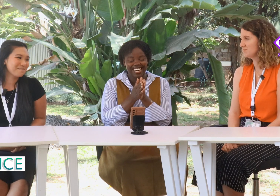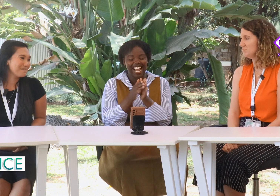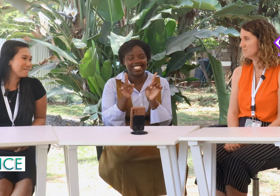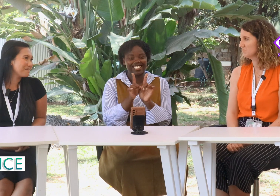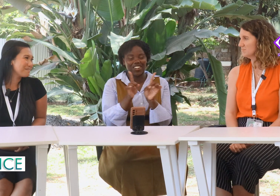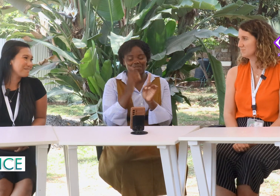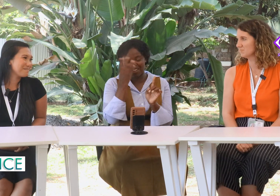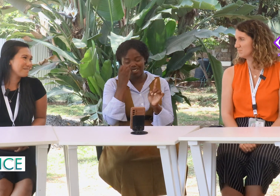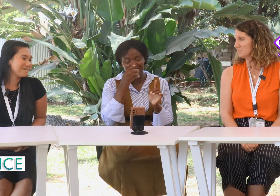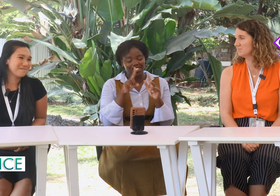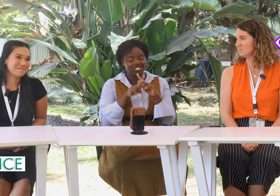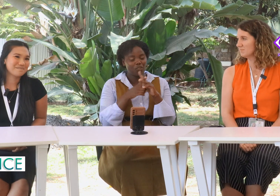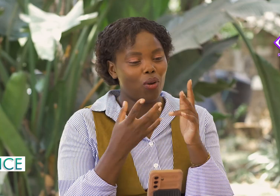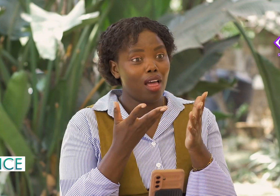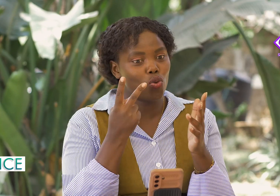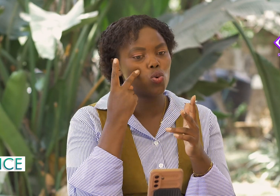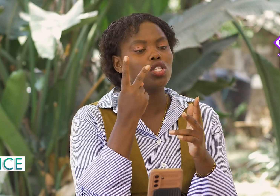That is very interesting.